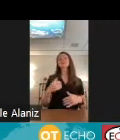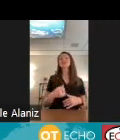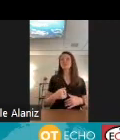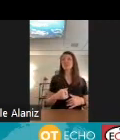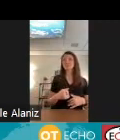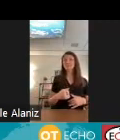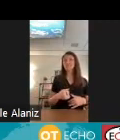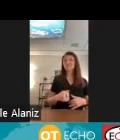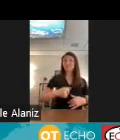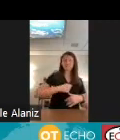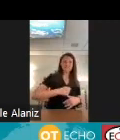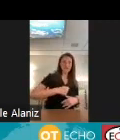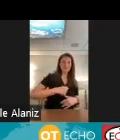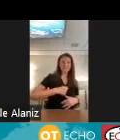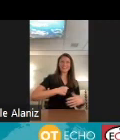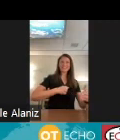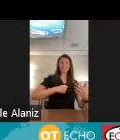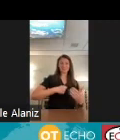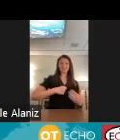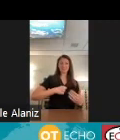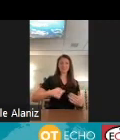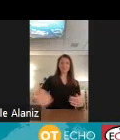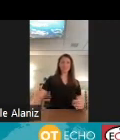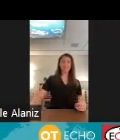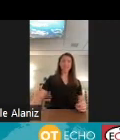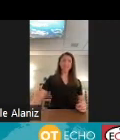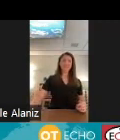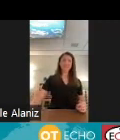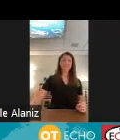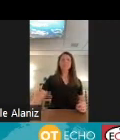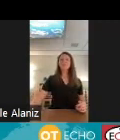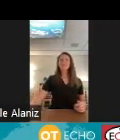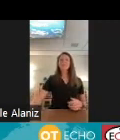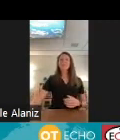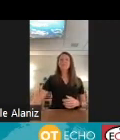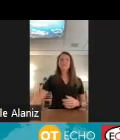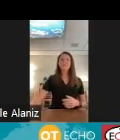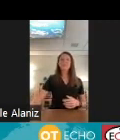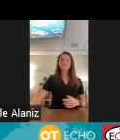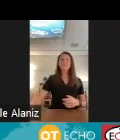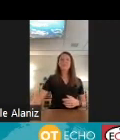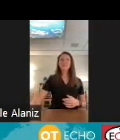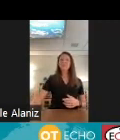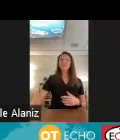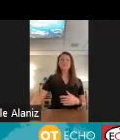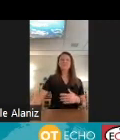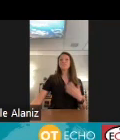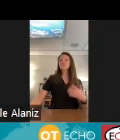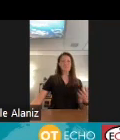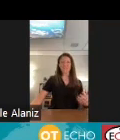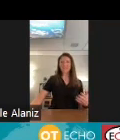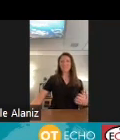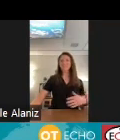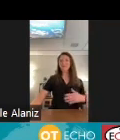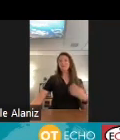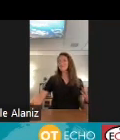and also use their inhibition so that they don't hit it even when it's coming at them. And then after that, they would do